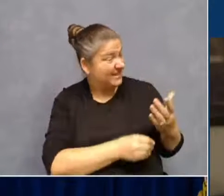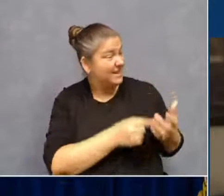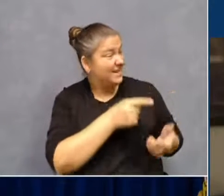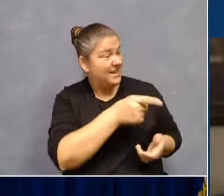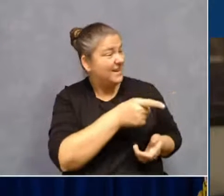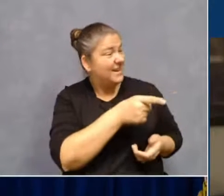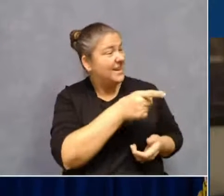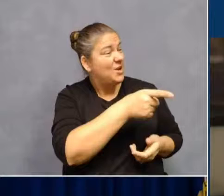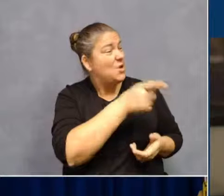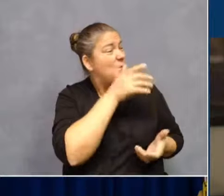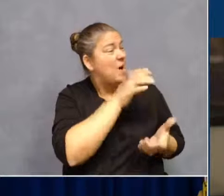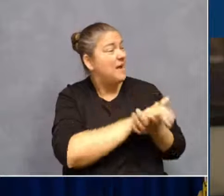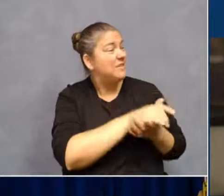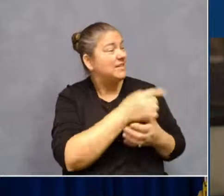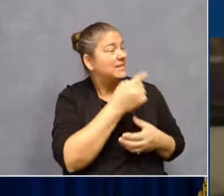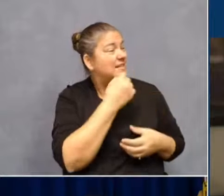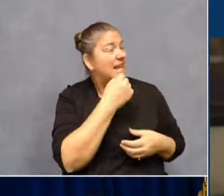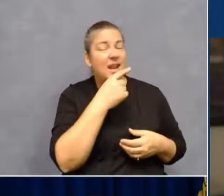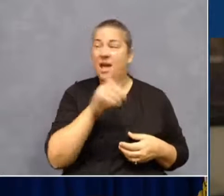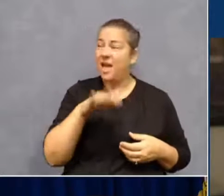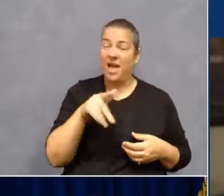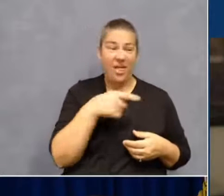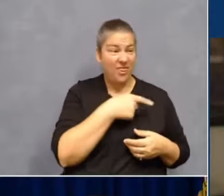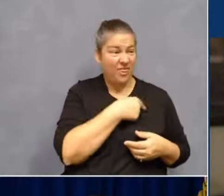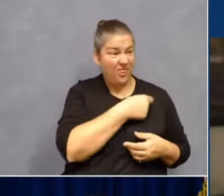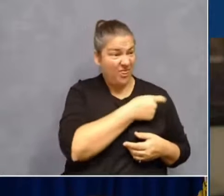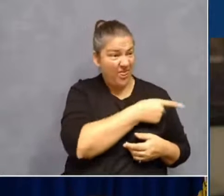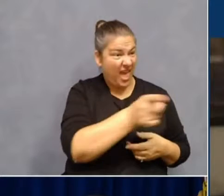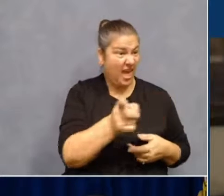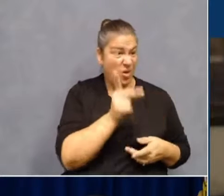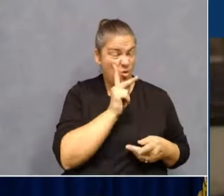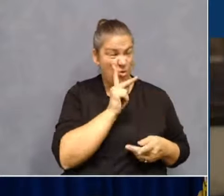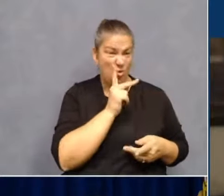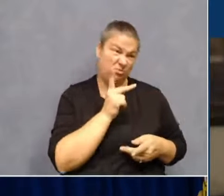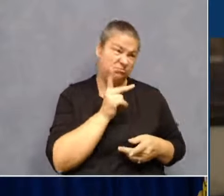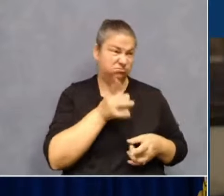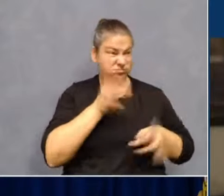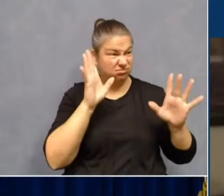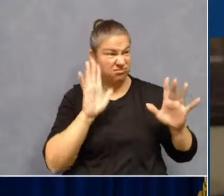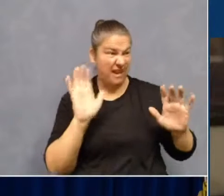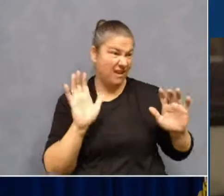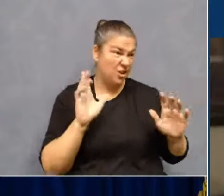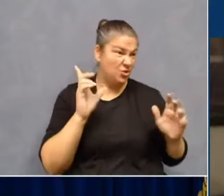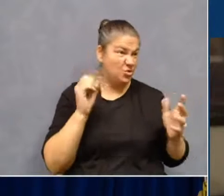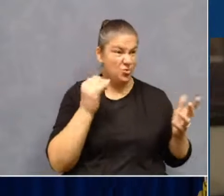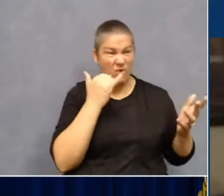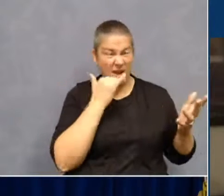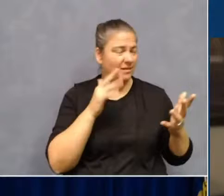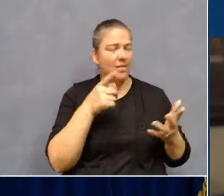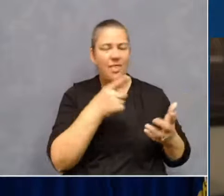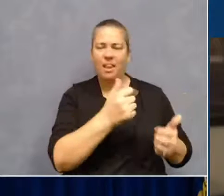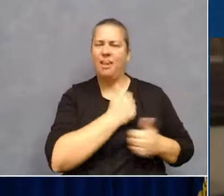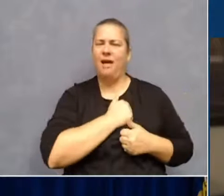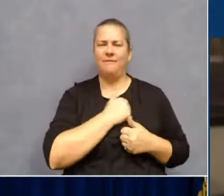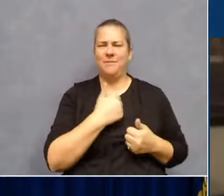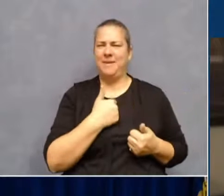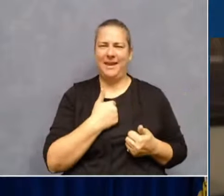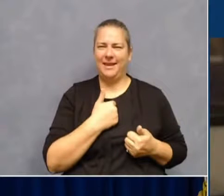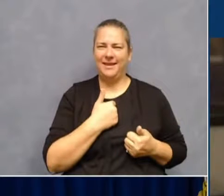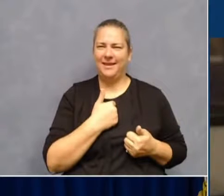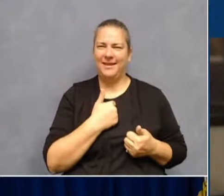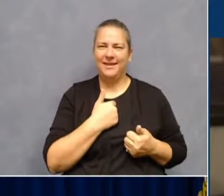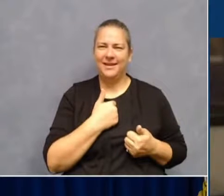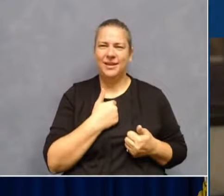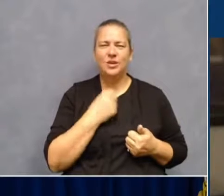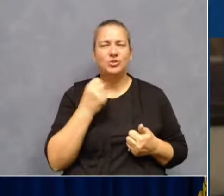said it because of her warm and supportive smile. And I think we see right there. Miguel said his wife was a terrific teacher